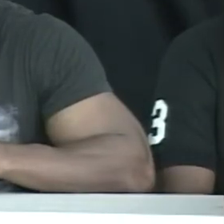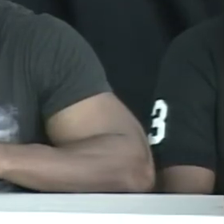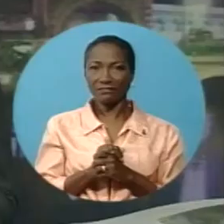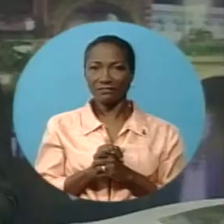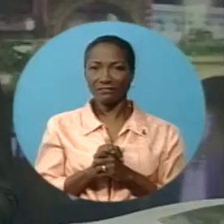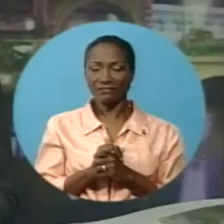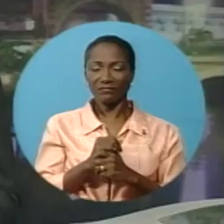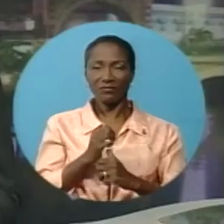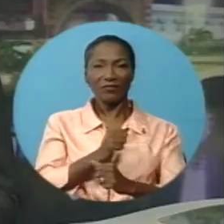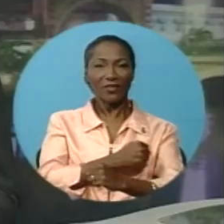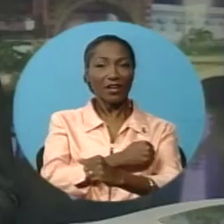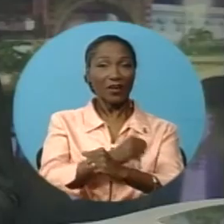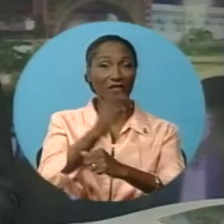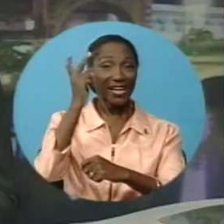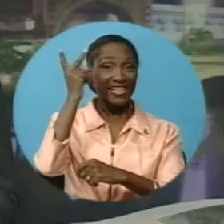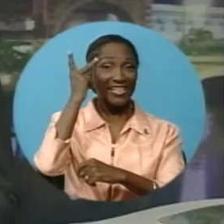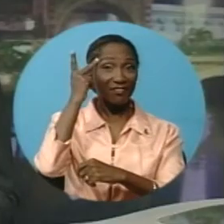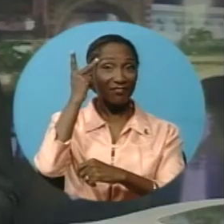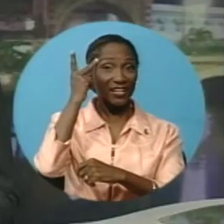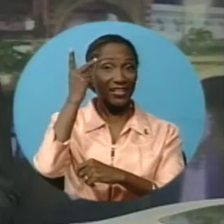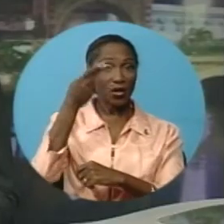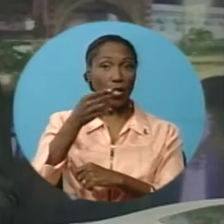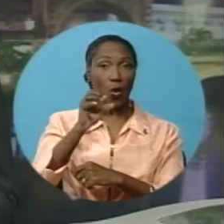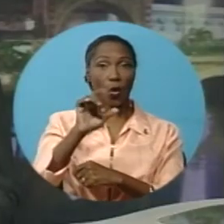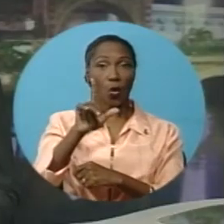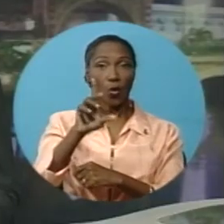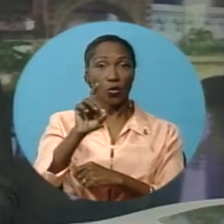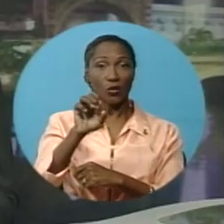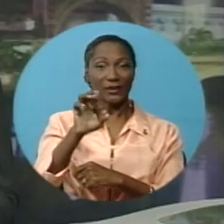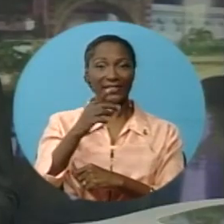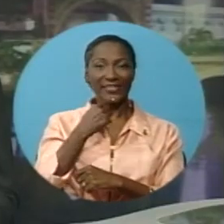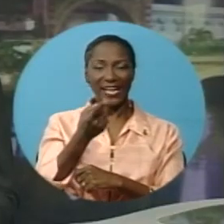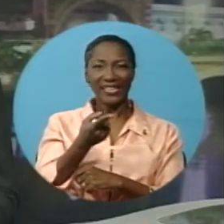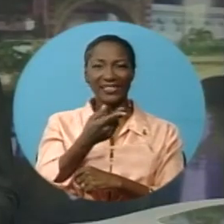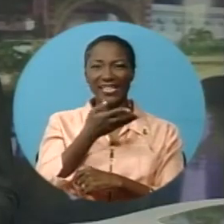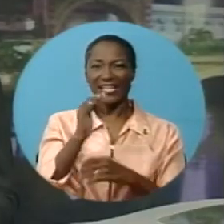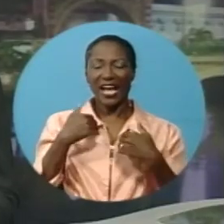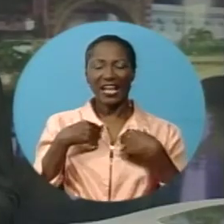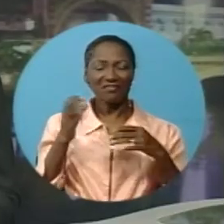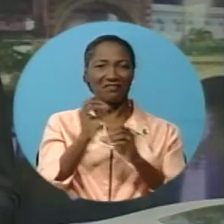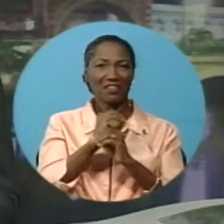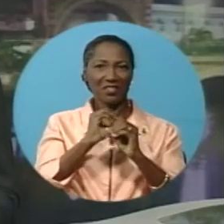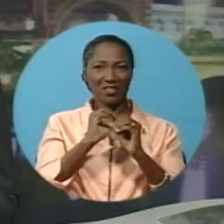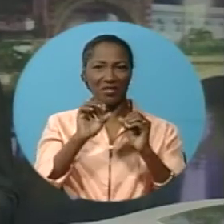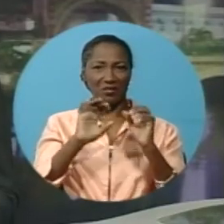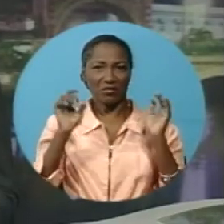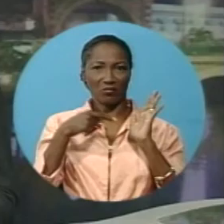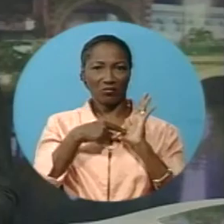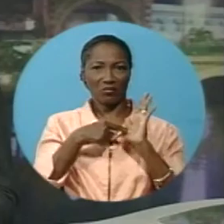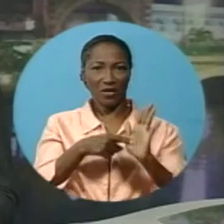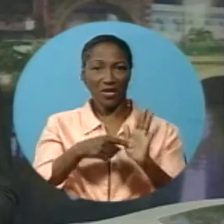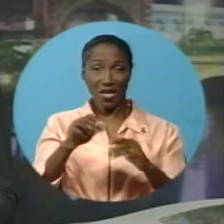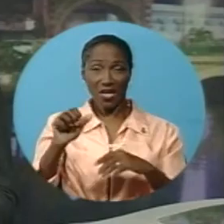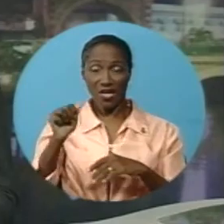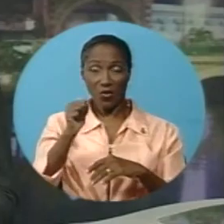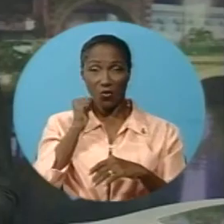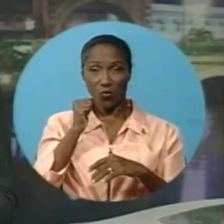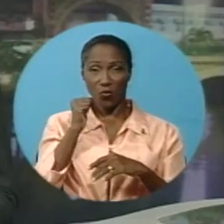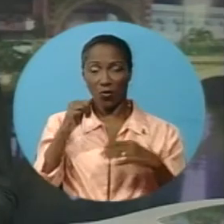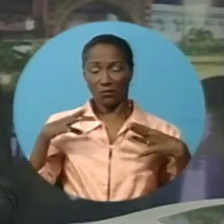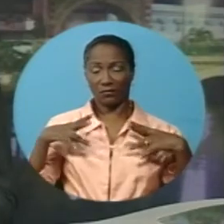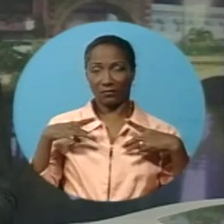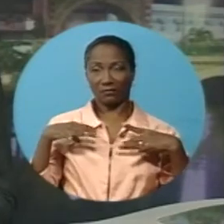thing. A confident Kevin Venom Holder says he's got nothing to prove, but he won't be underestimating